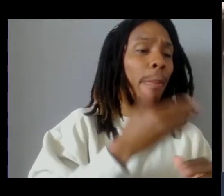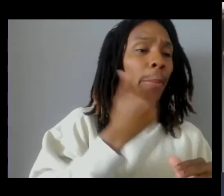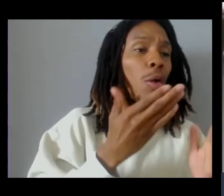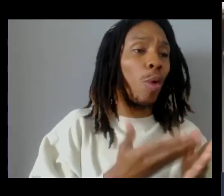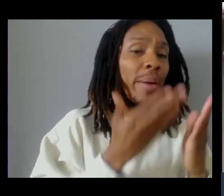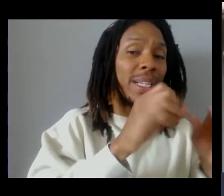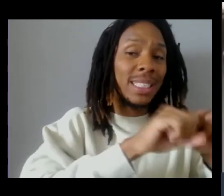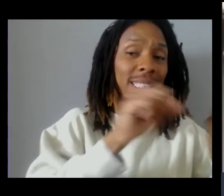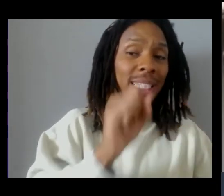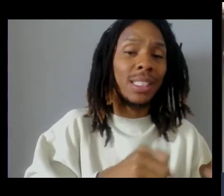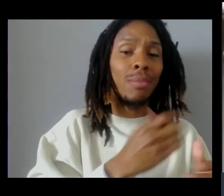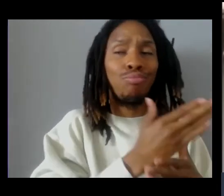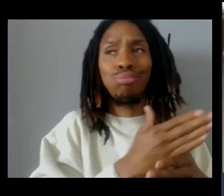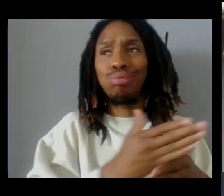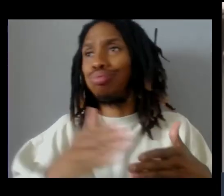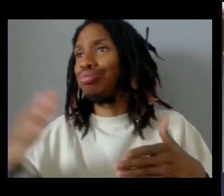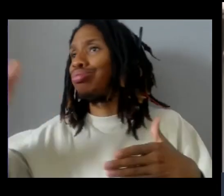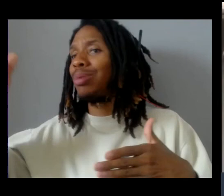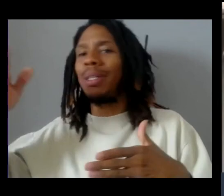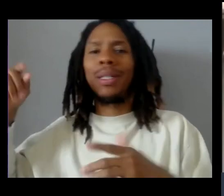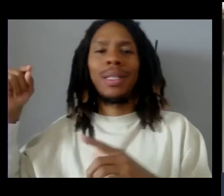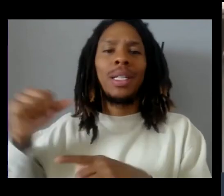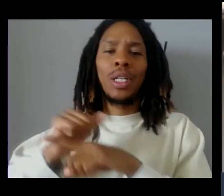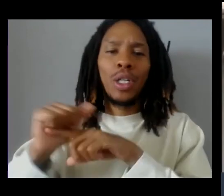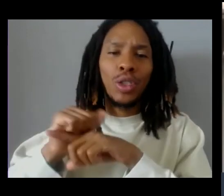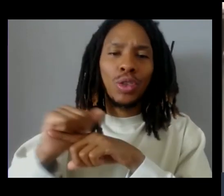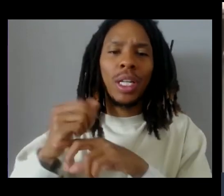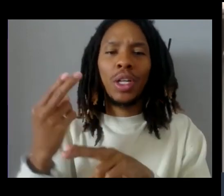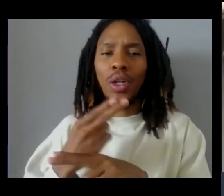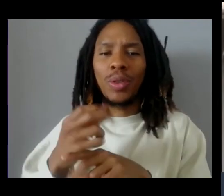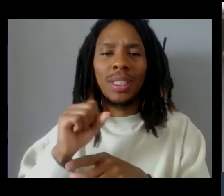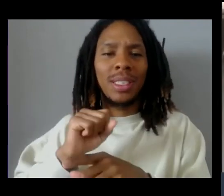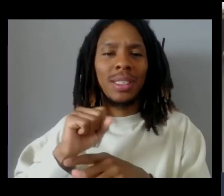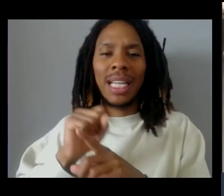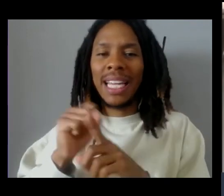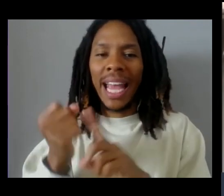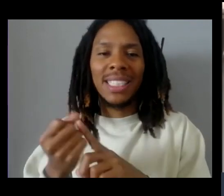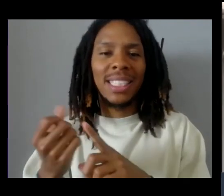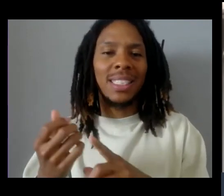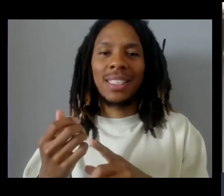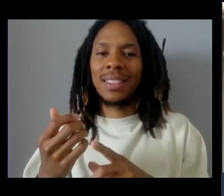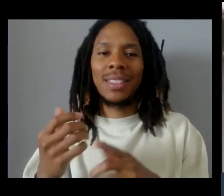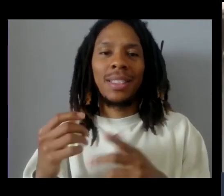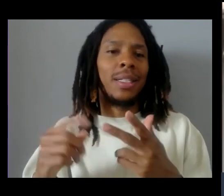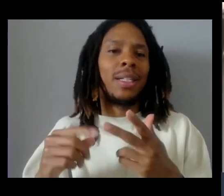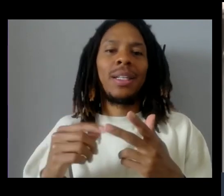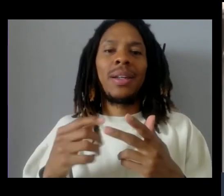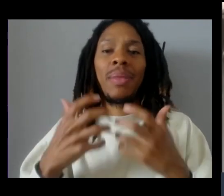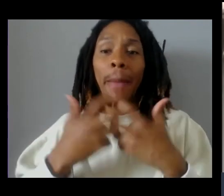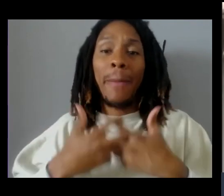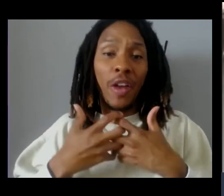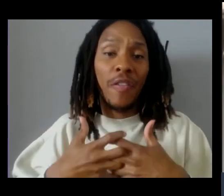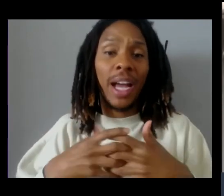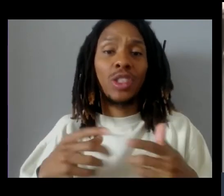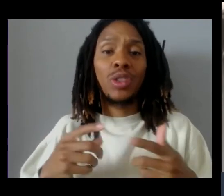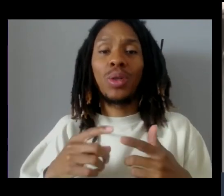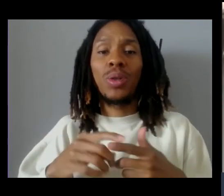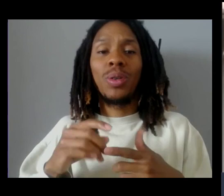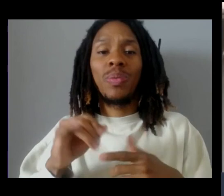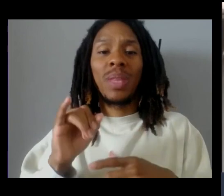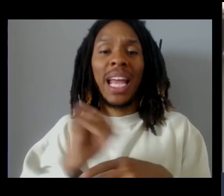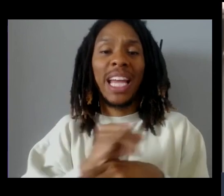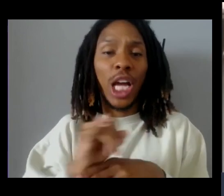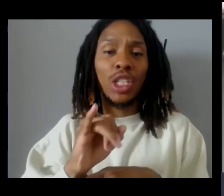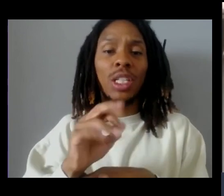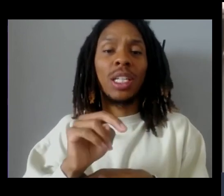systems, to training use cases, to like manufacturing and industrial